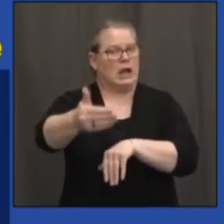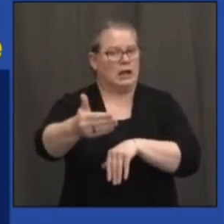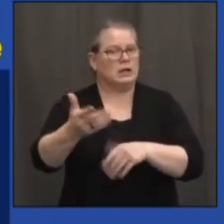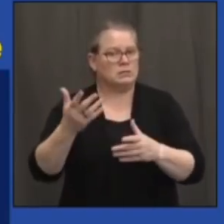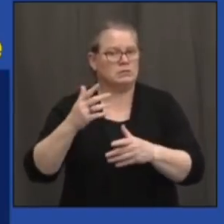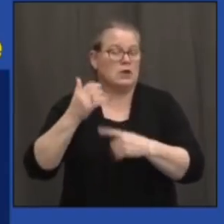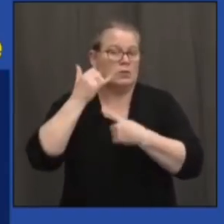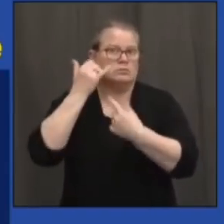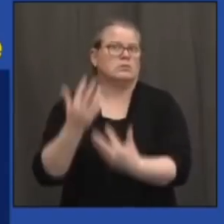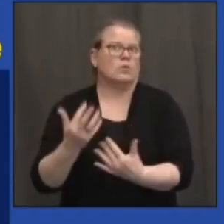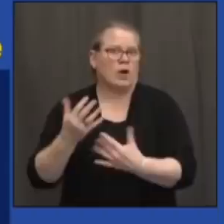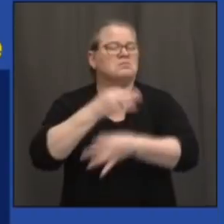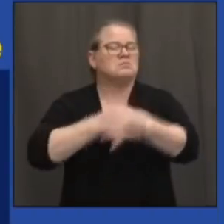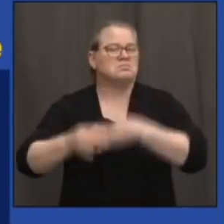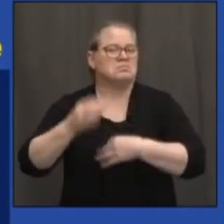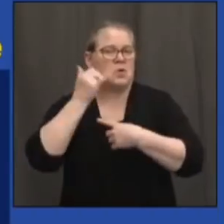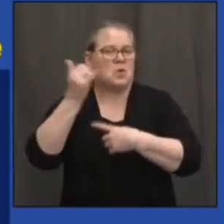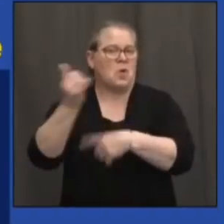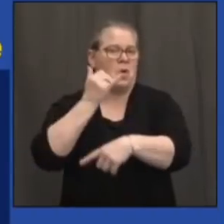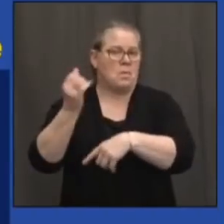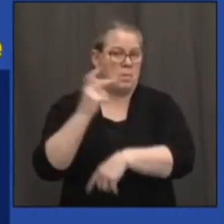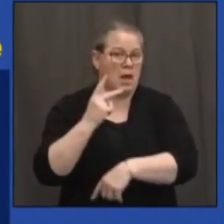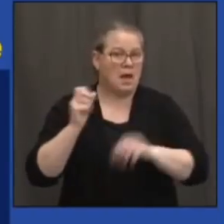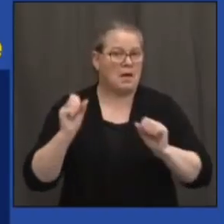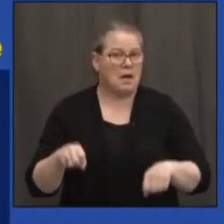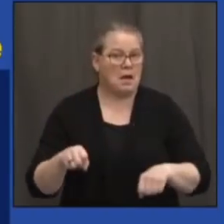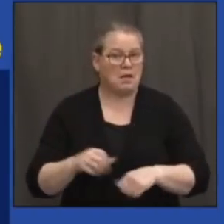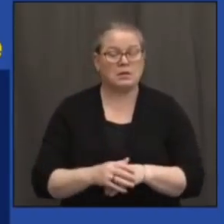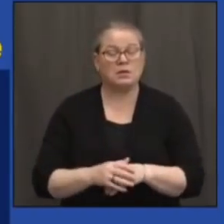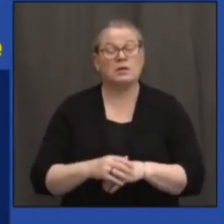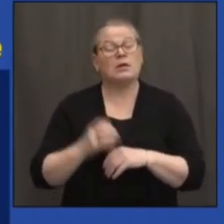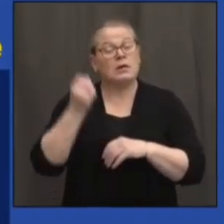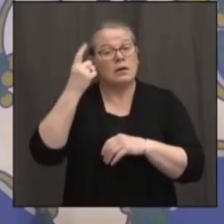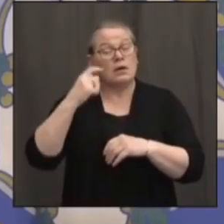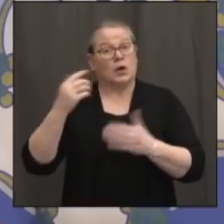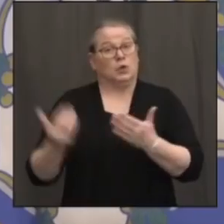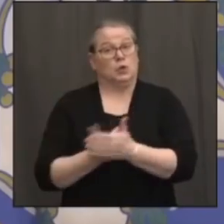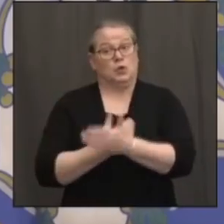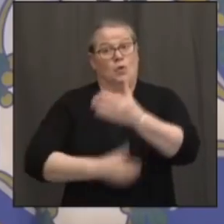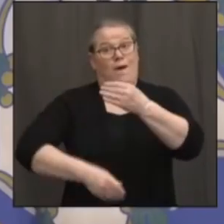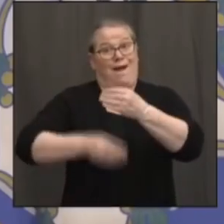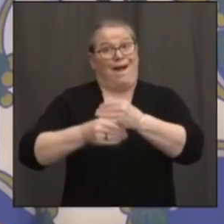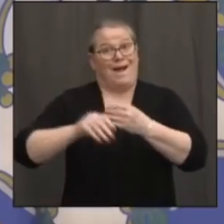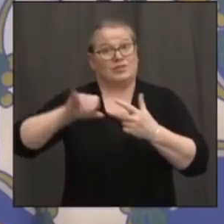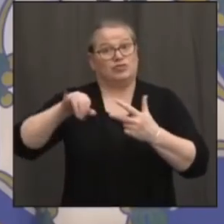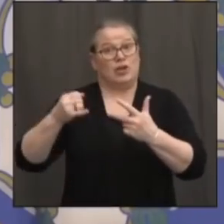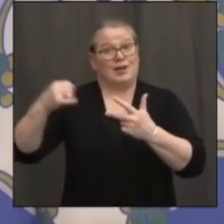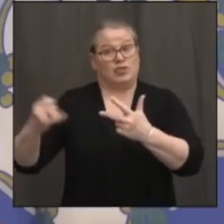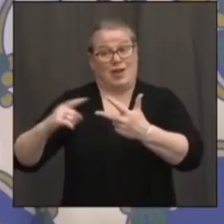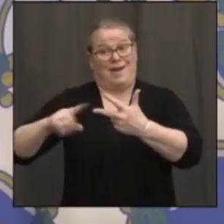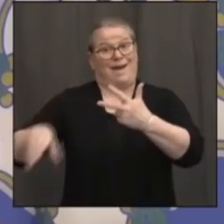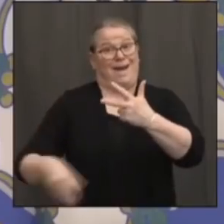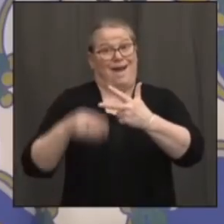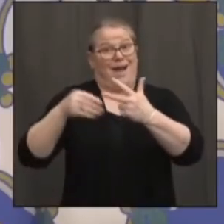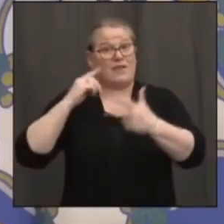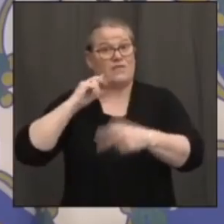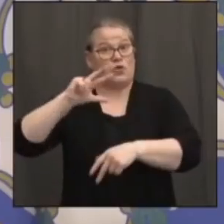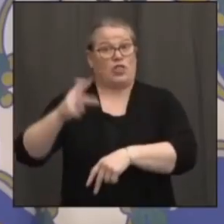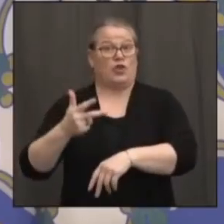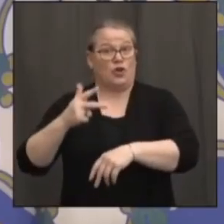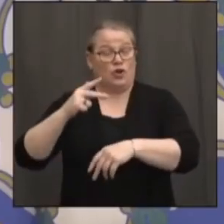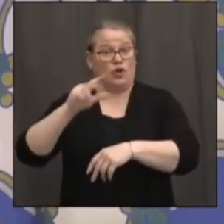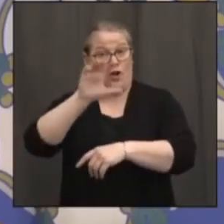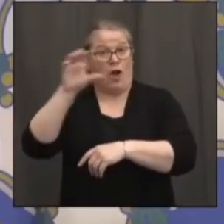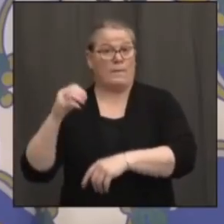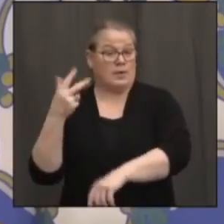But this is, with these new doses arriving, there will be additional appointments available over the course of the week, so keep your eyes